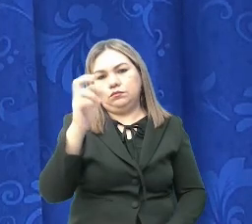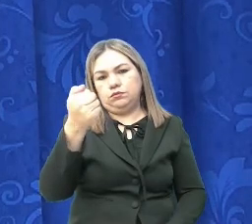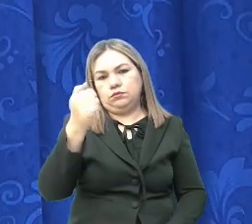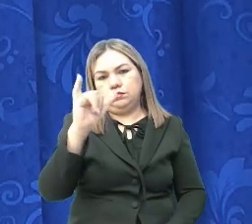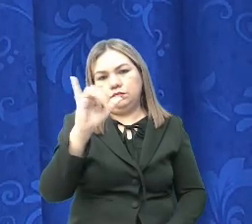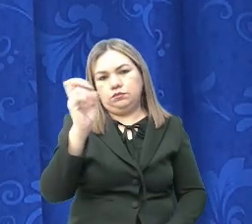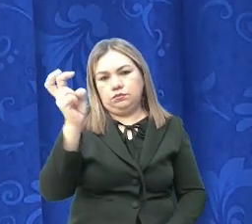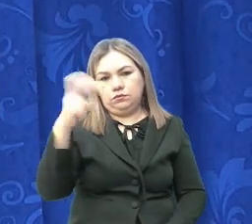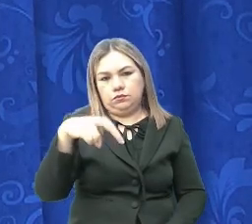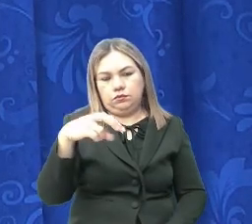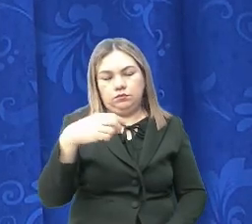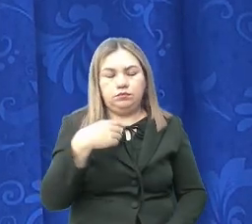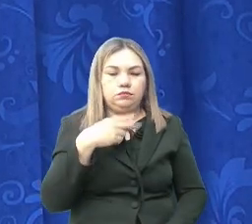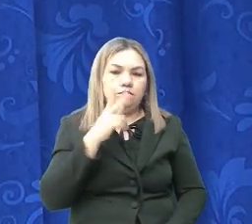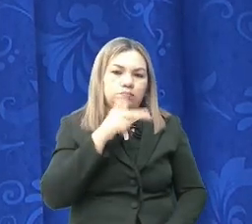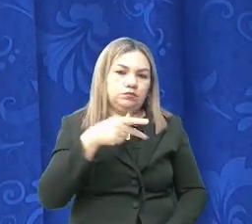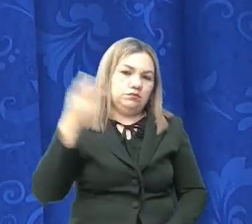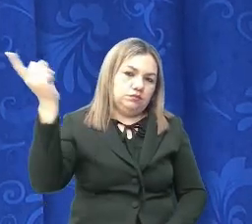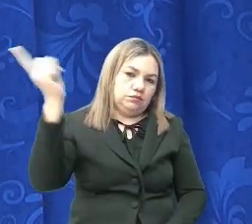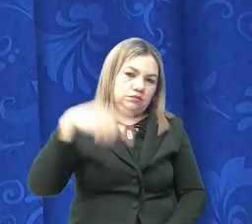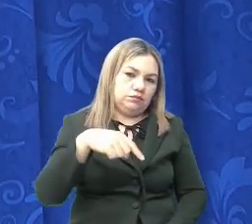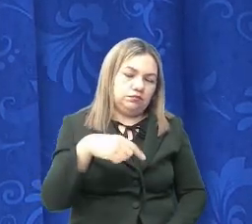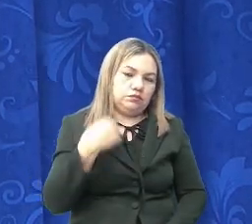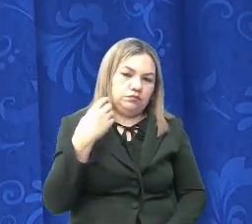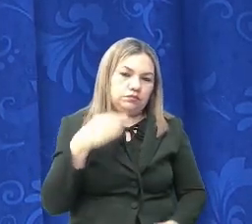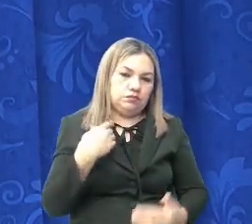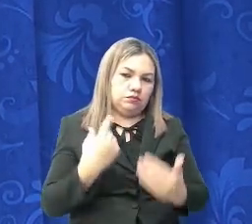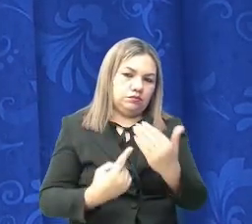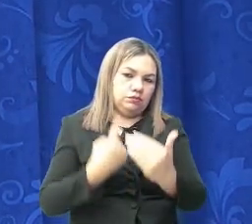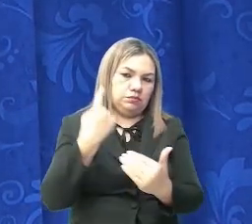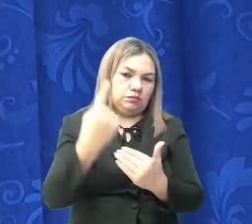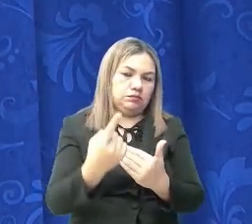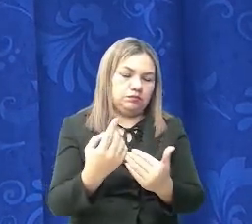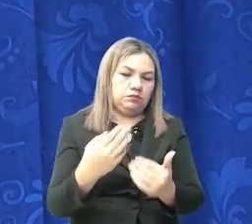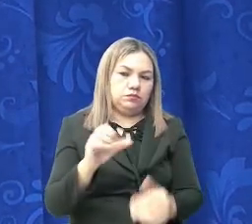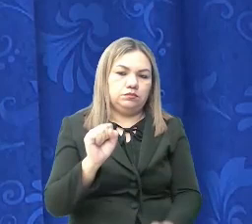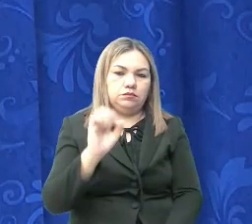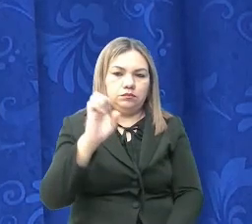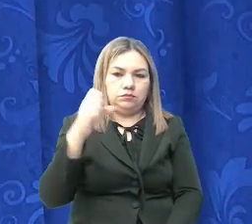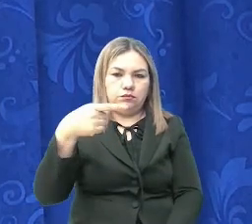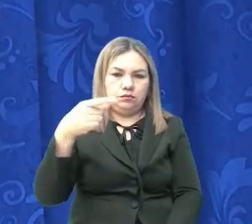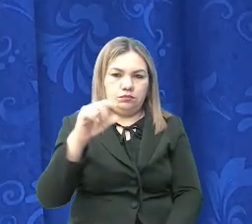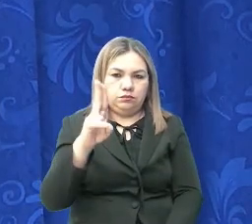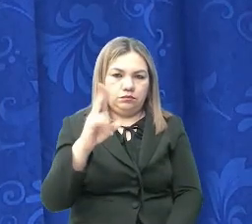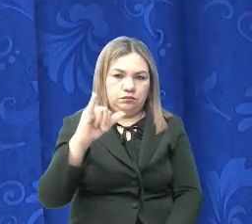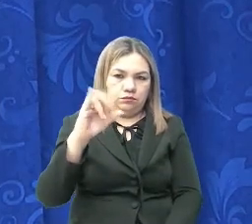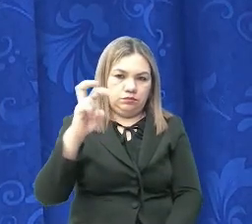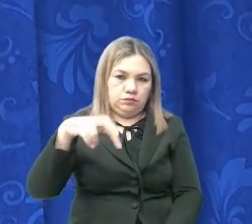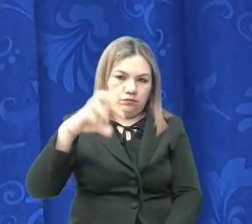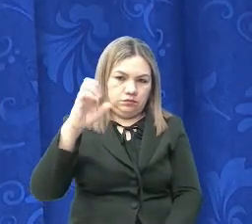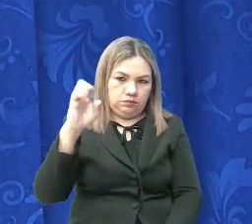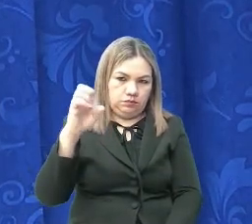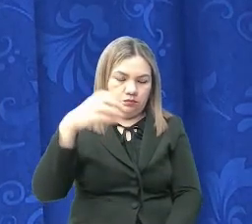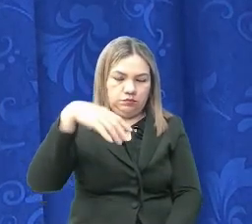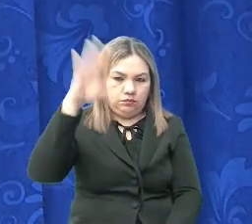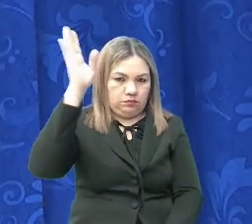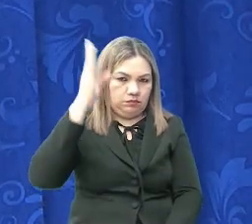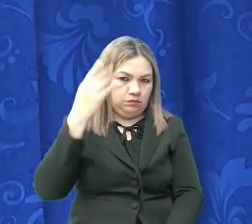people of God descended with him. And it says, follow me, because the Lord has